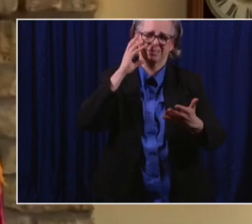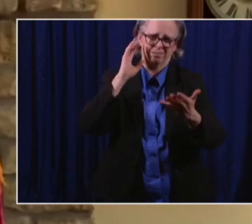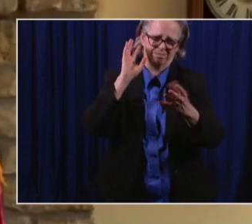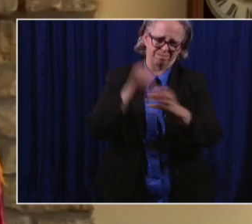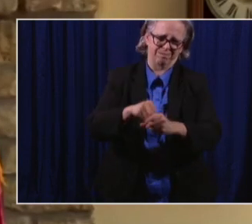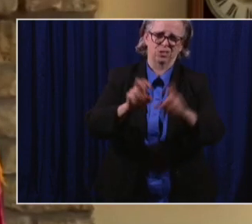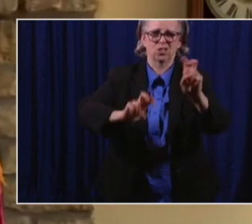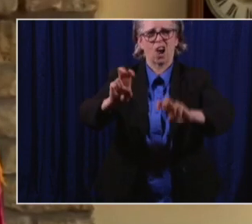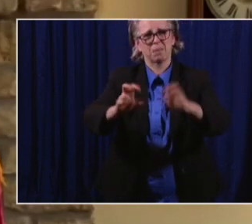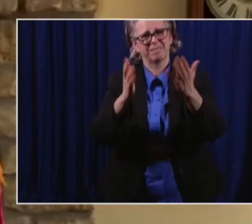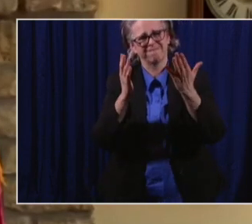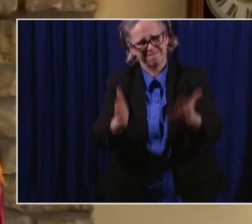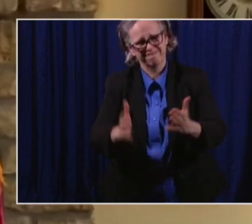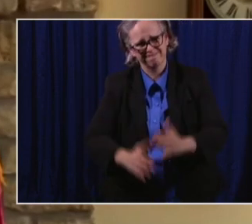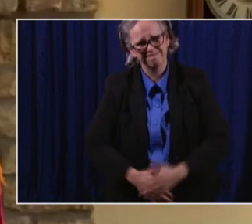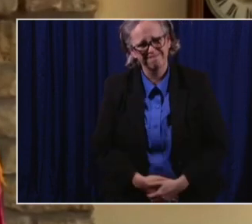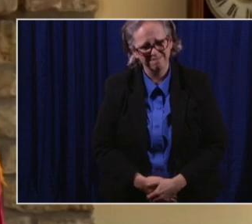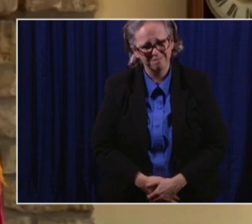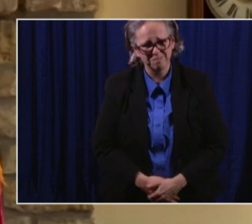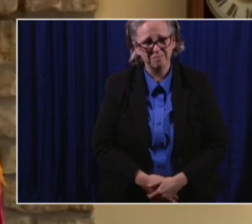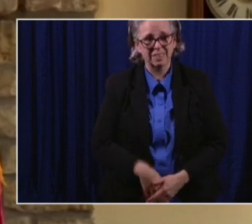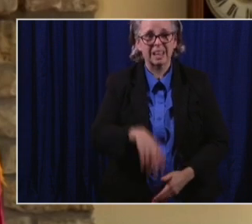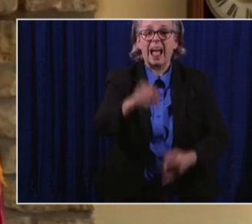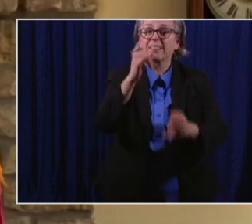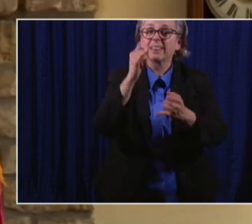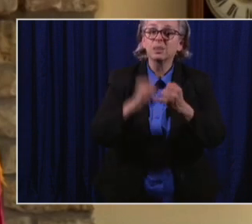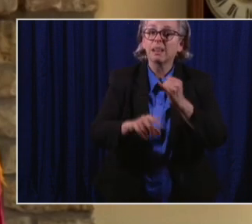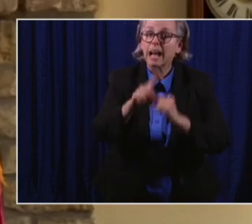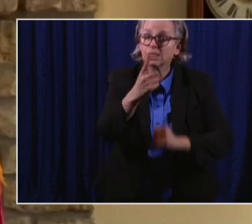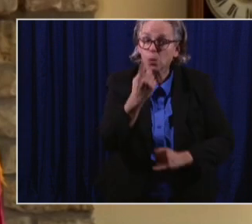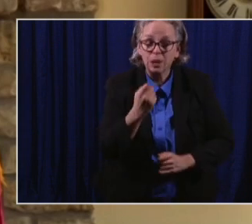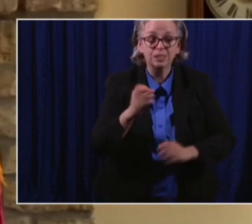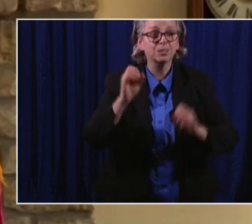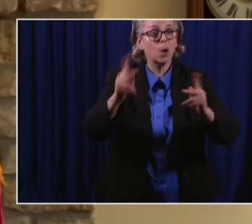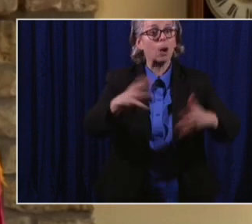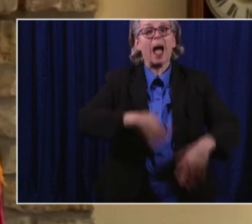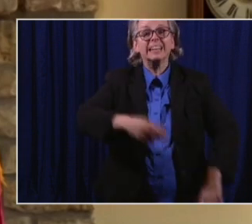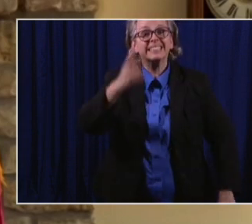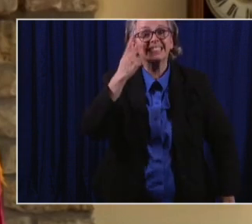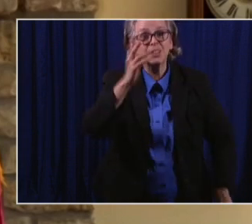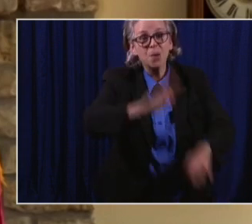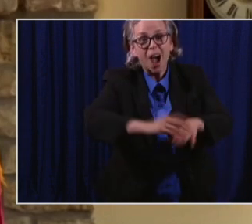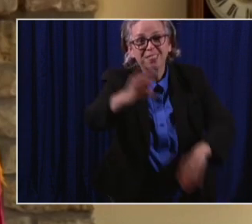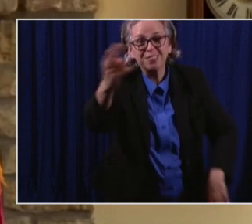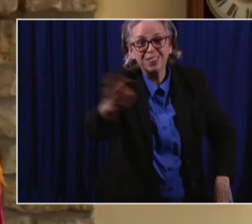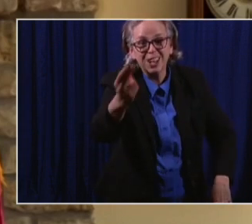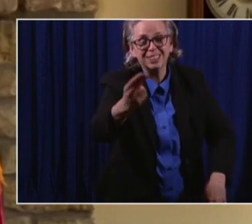last question. We'll look forward to seeing you all on Thursday. Thank you very much.